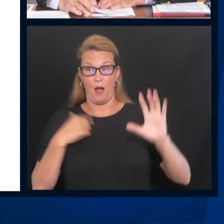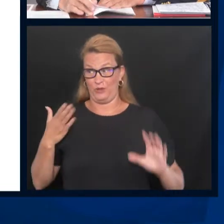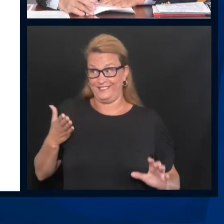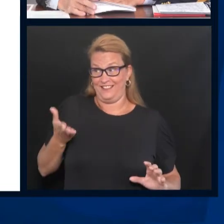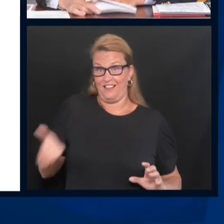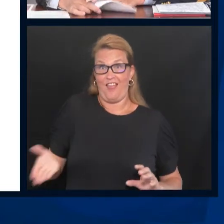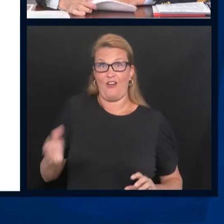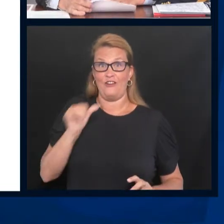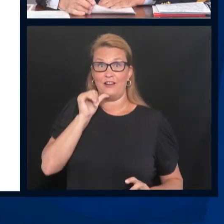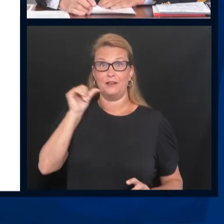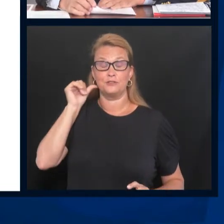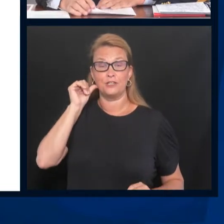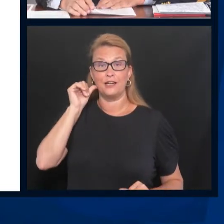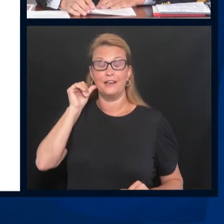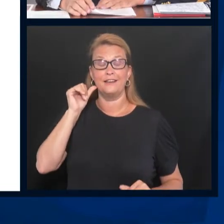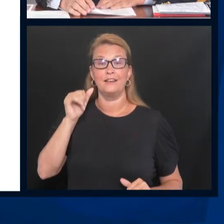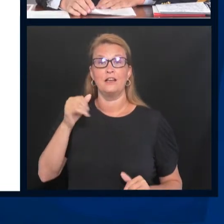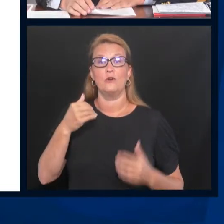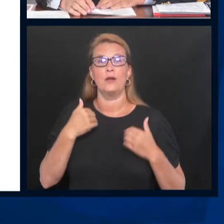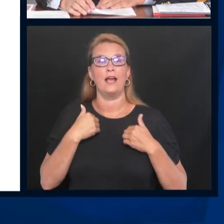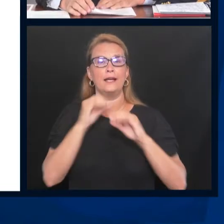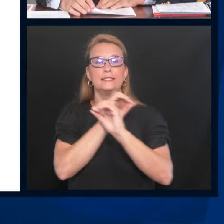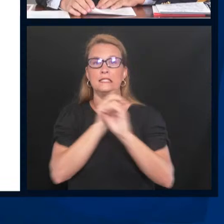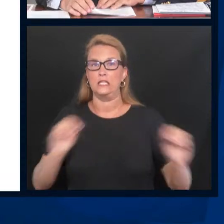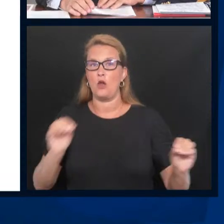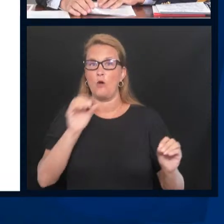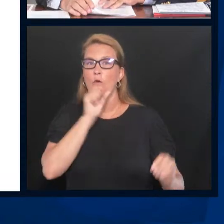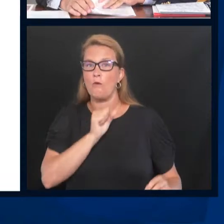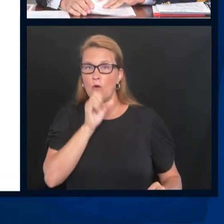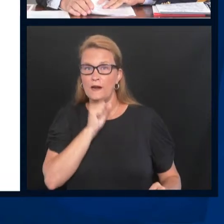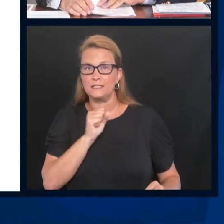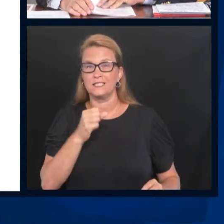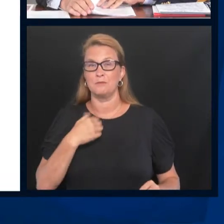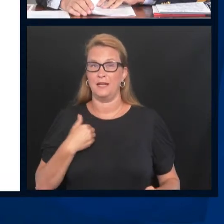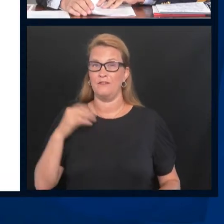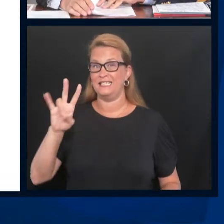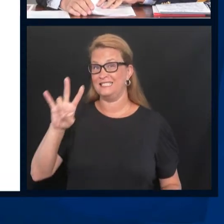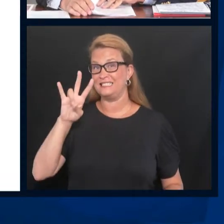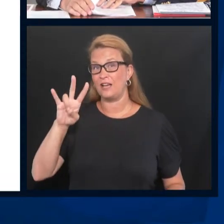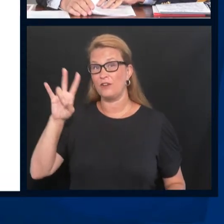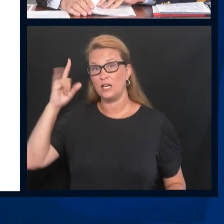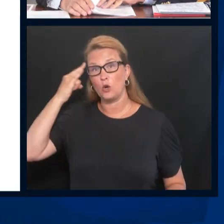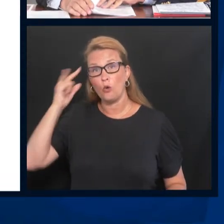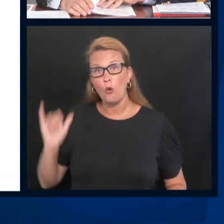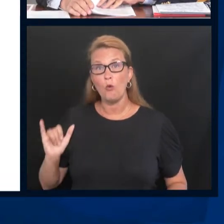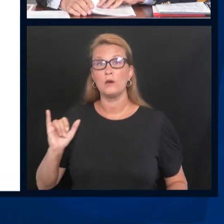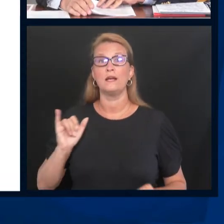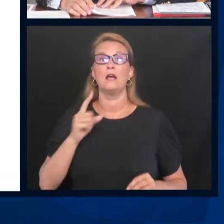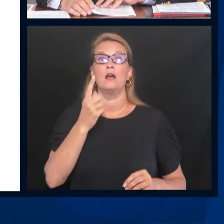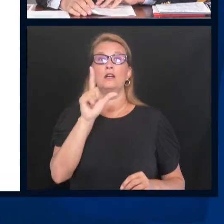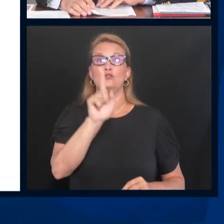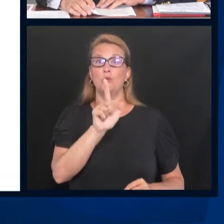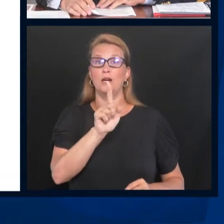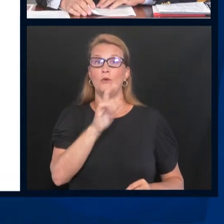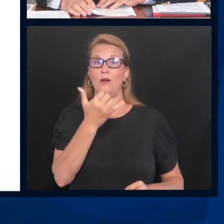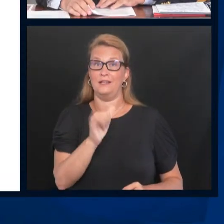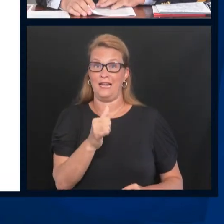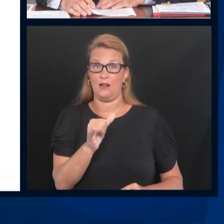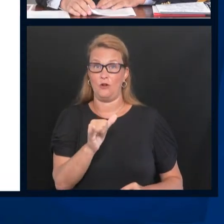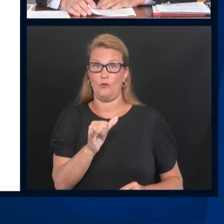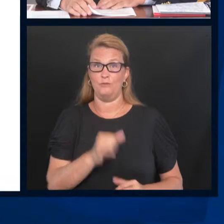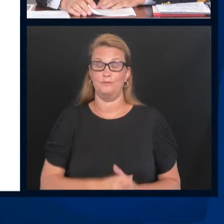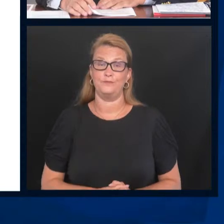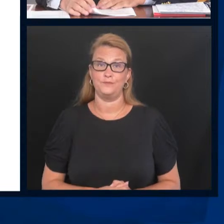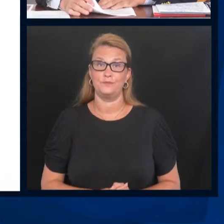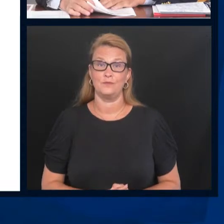yesterday. We have no orange counties, but we have 7 gold counties and 21 yellow counties. More